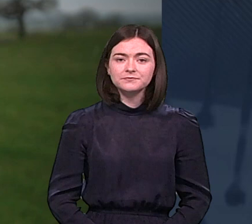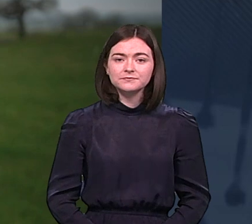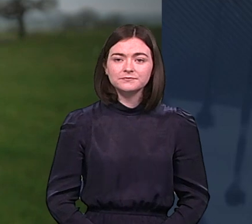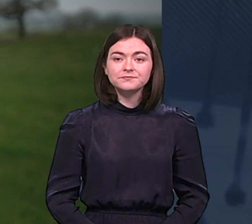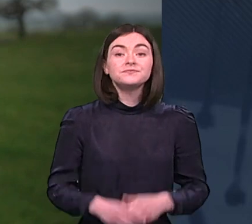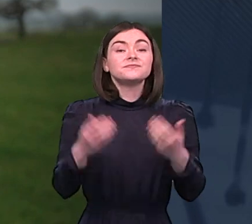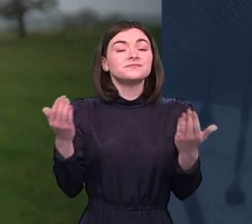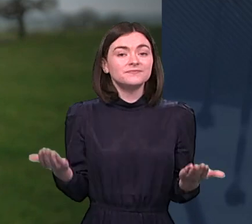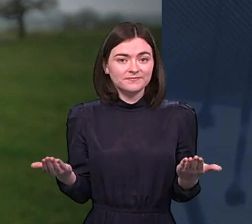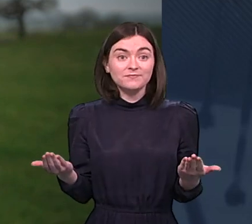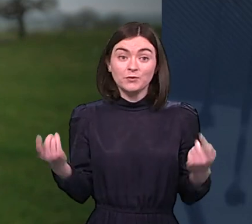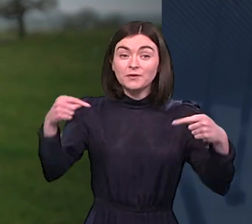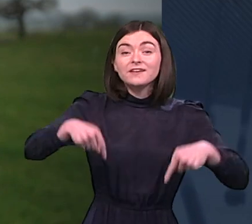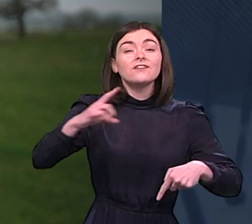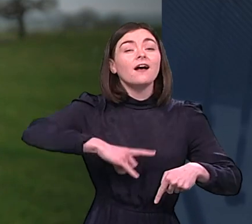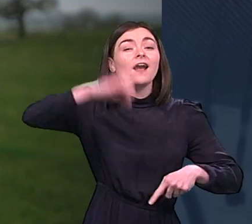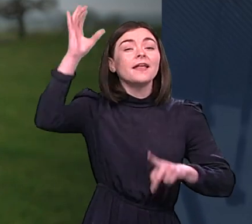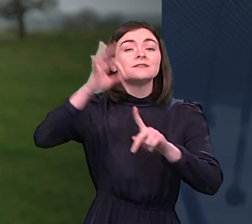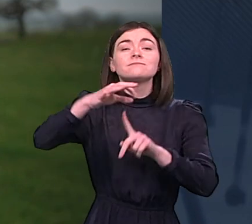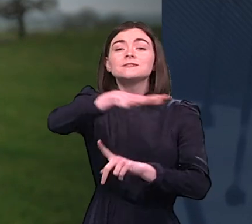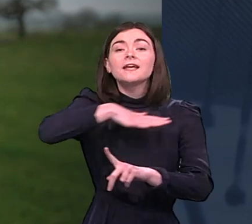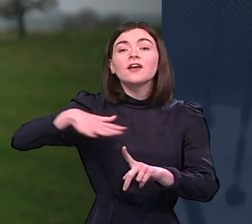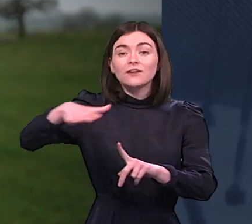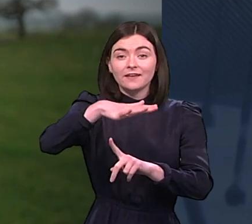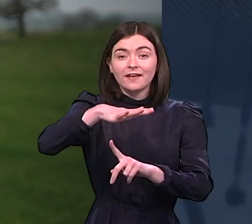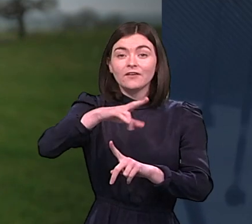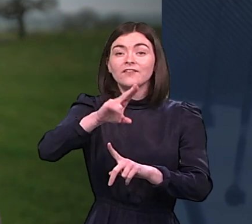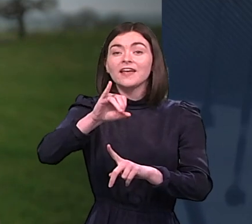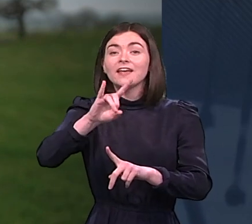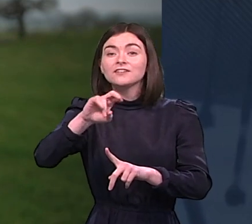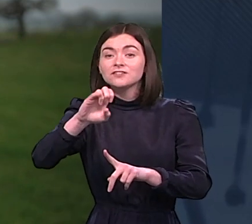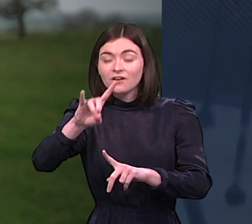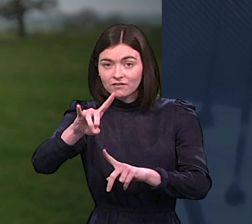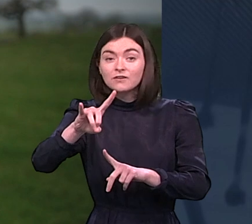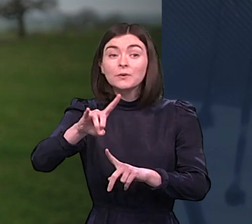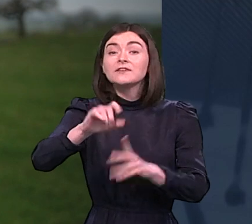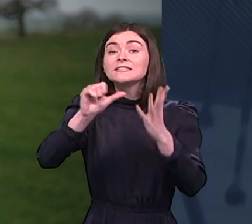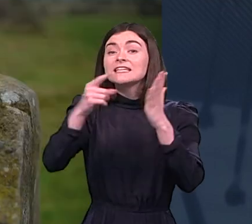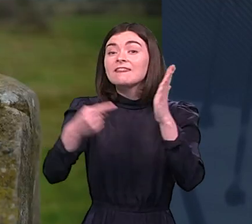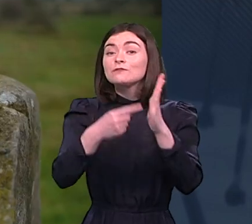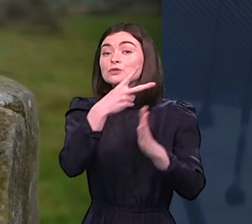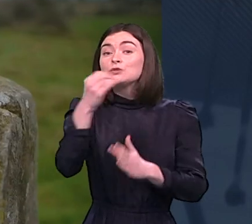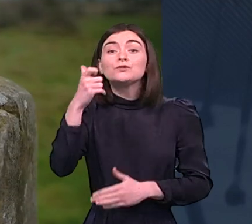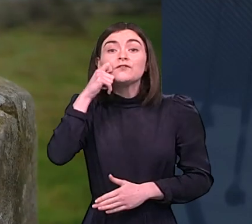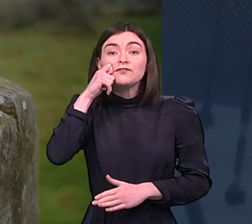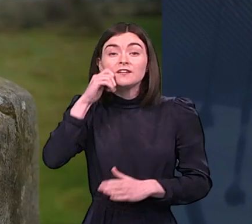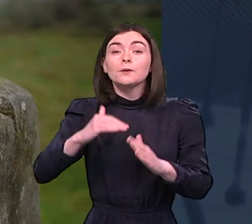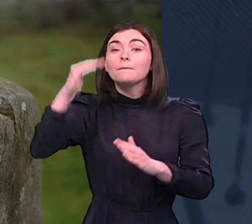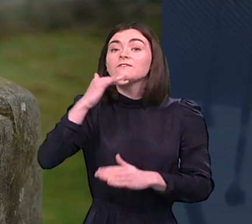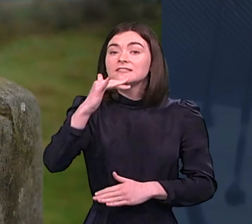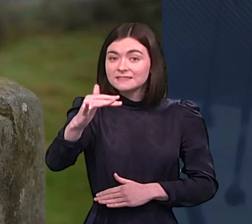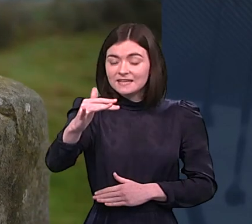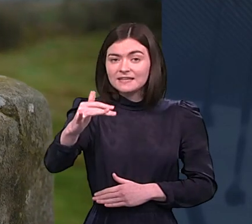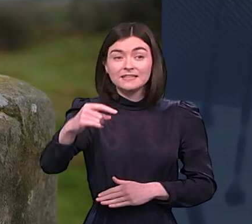Well, we've made it to the highest point in Uisneach. We're now 602 feet above sea level. And it's from this highest point